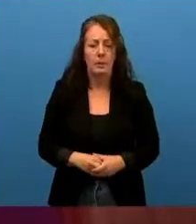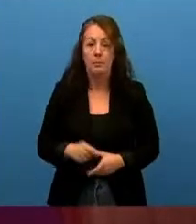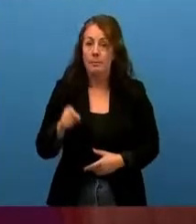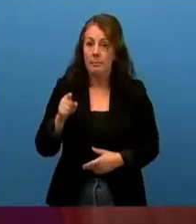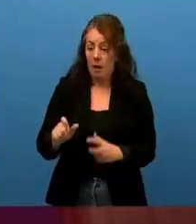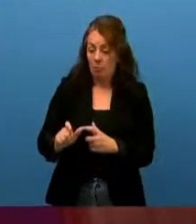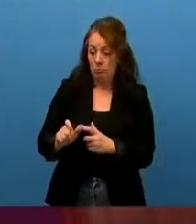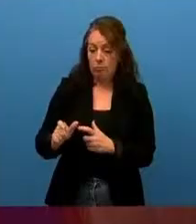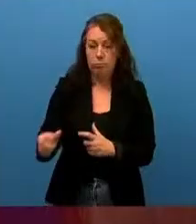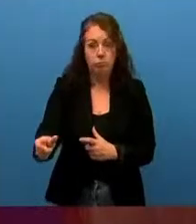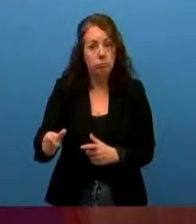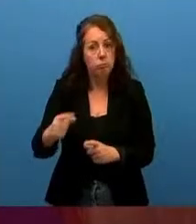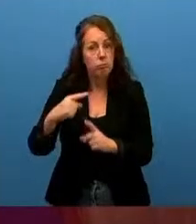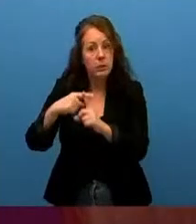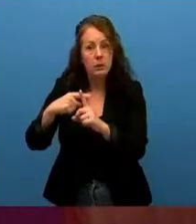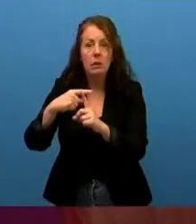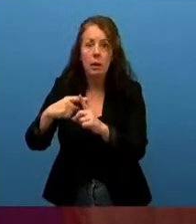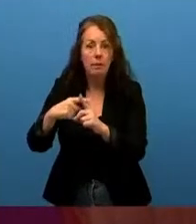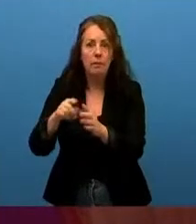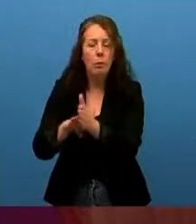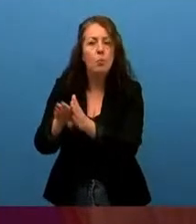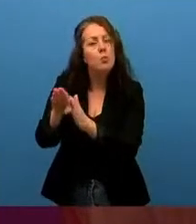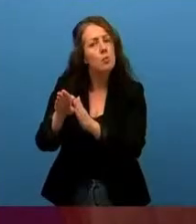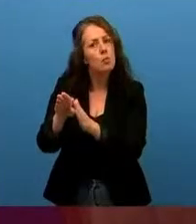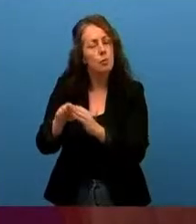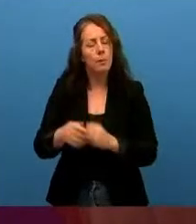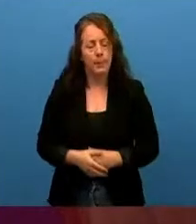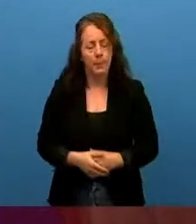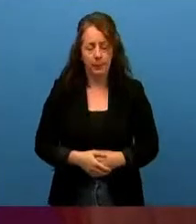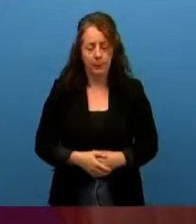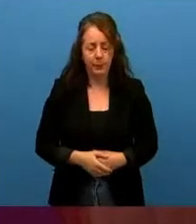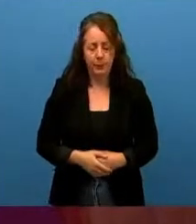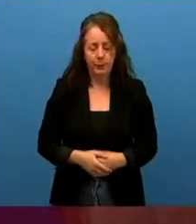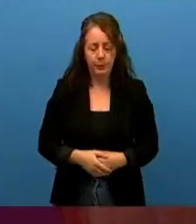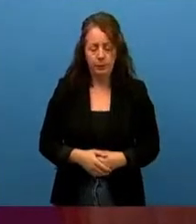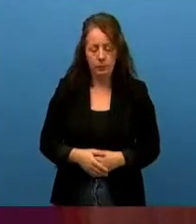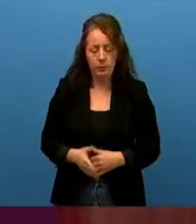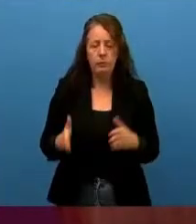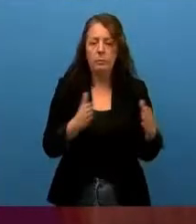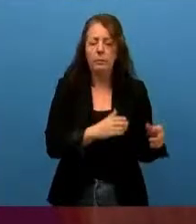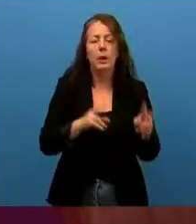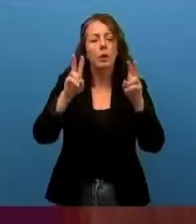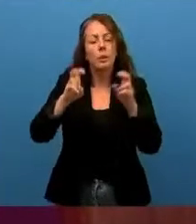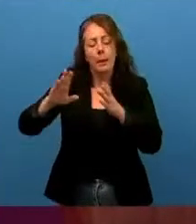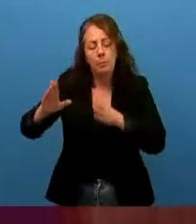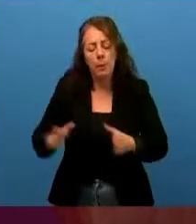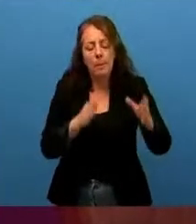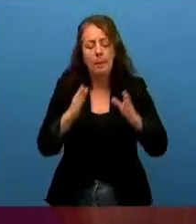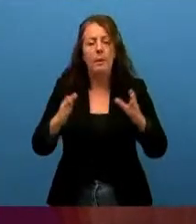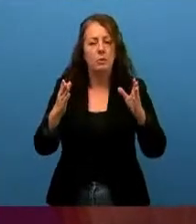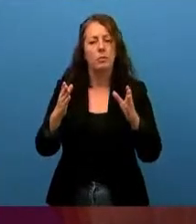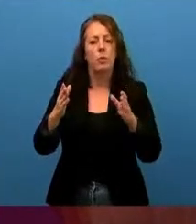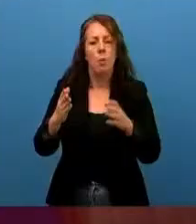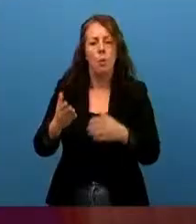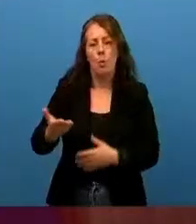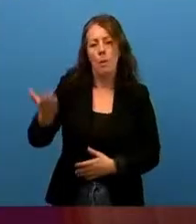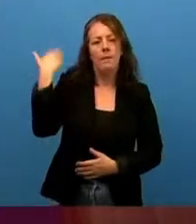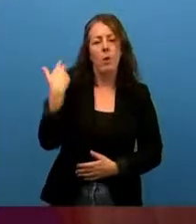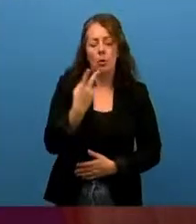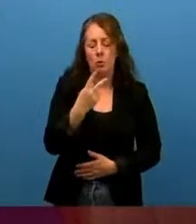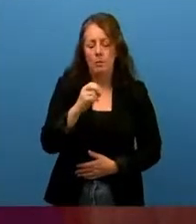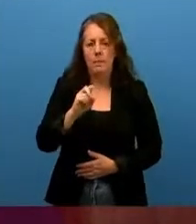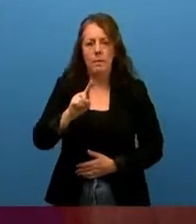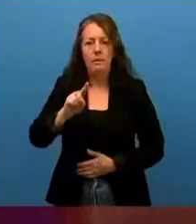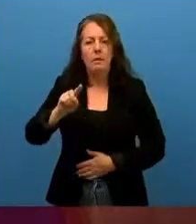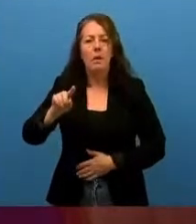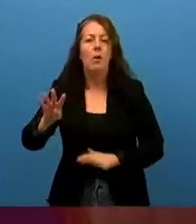Likewise, preparation for the World Conference on Indigenous People in 2014, including the recognition